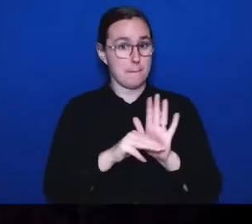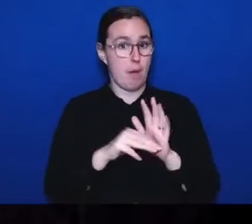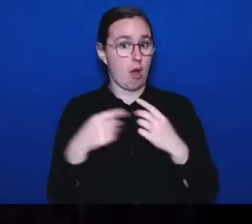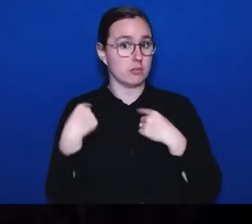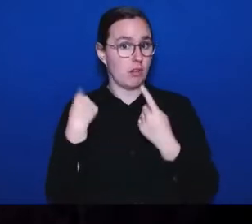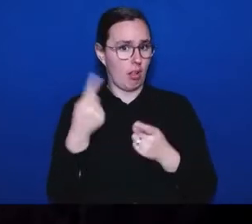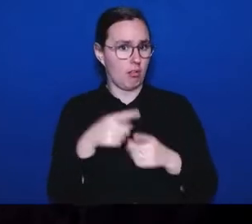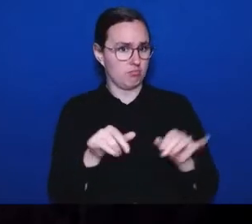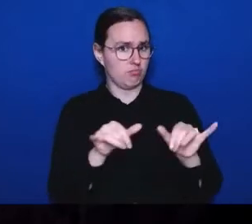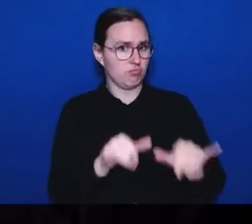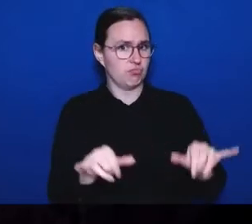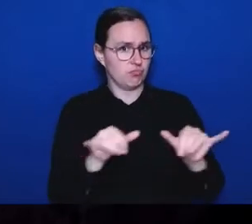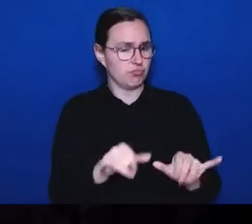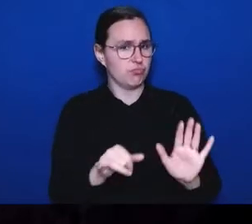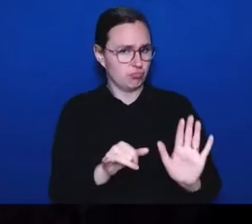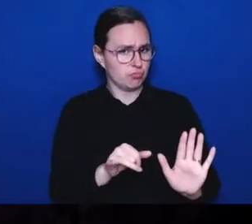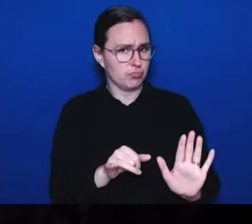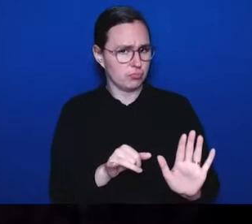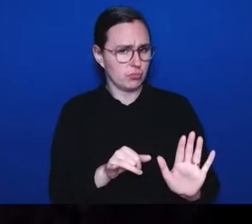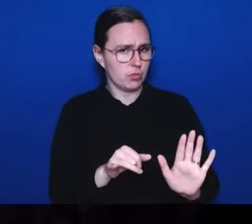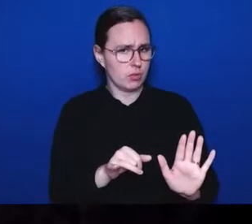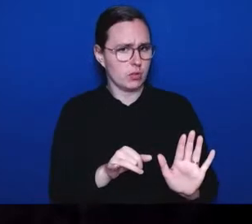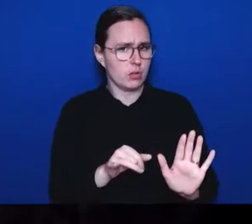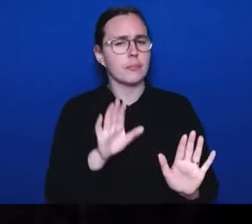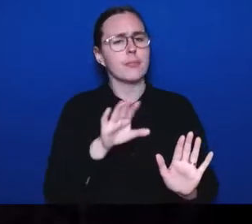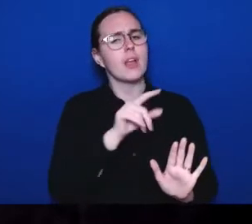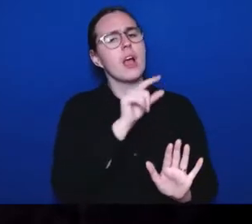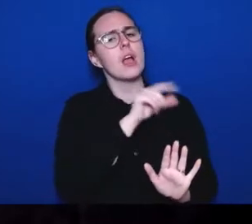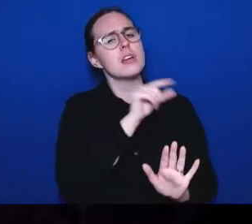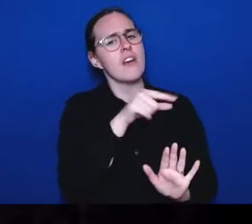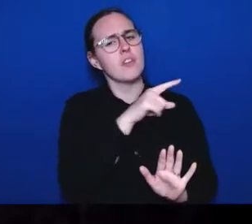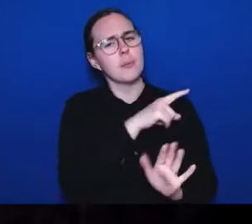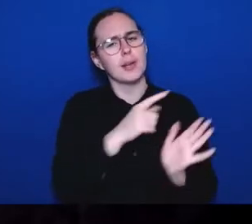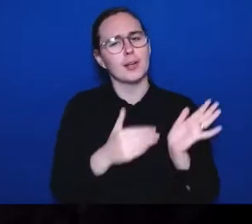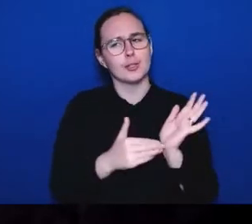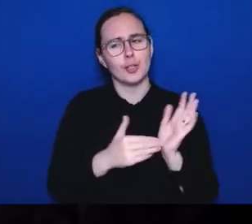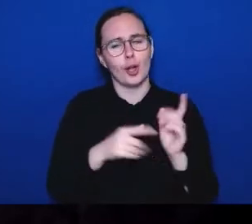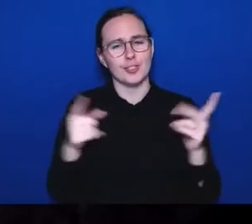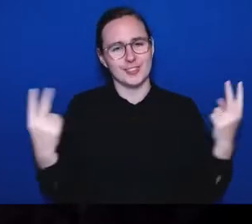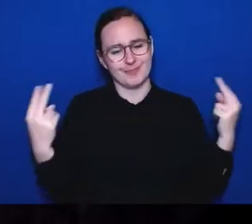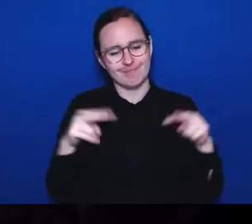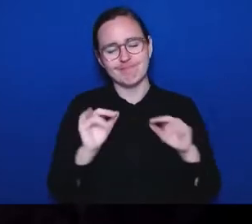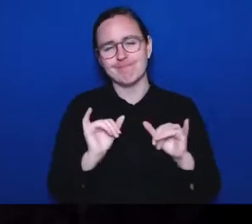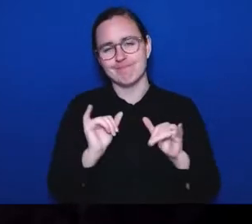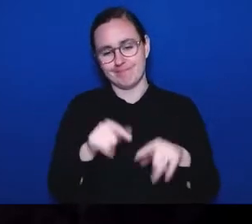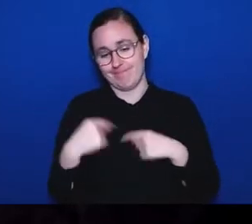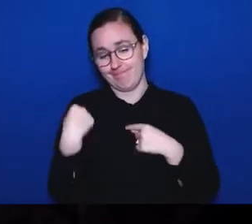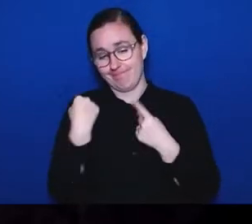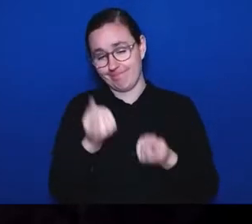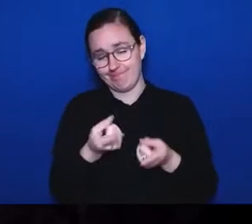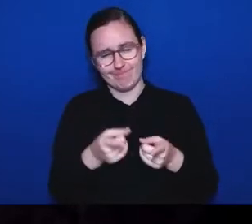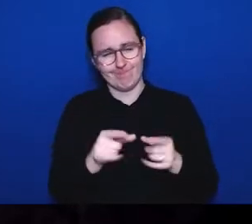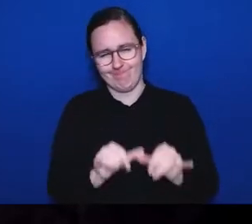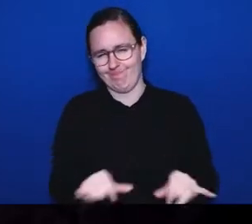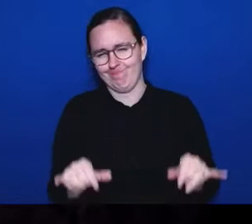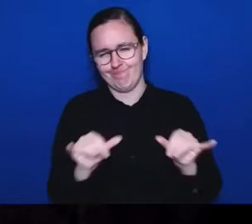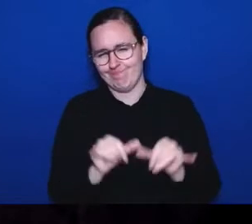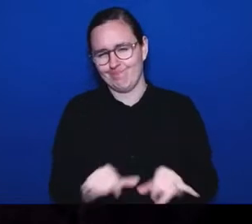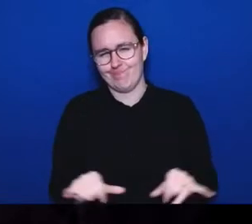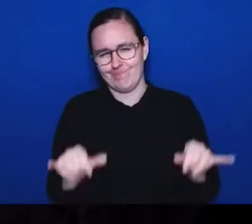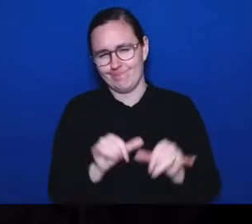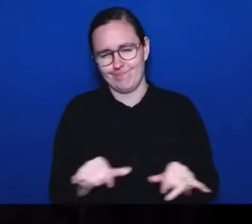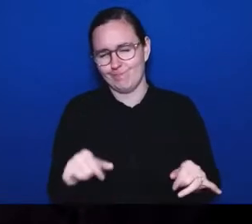and I think both the government and the doctors recognize it, a system that was highly diffuse and